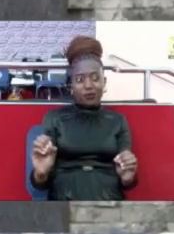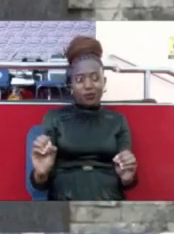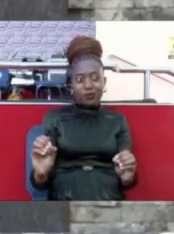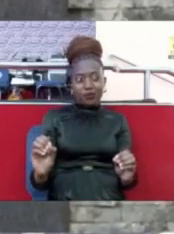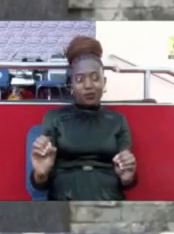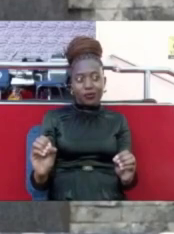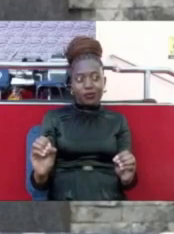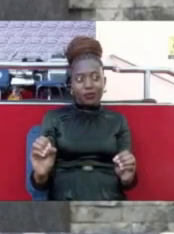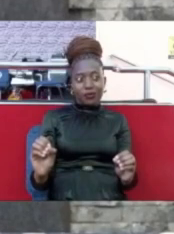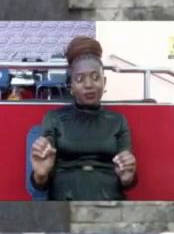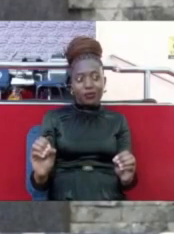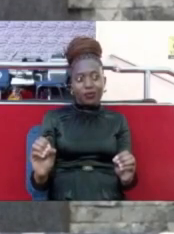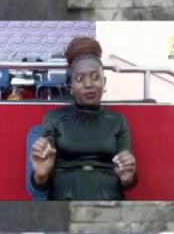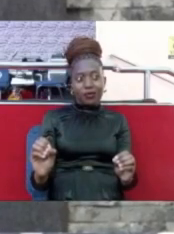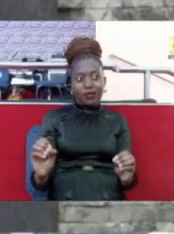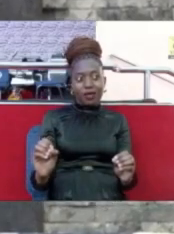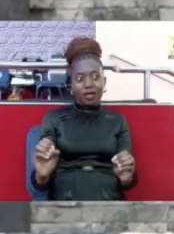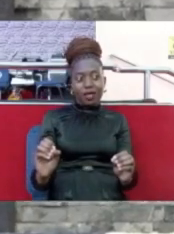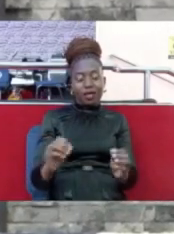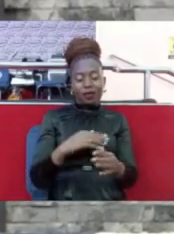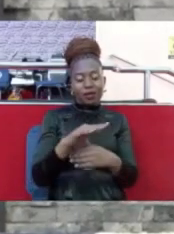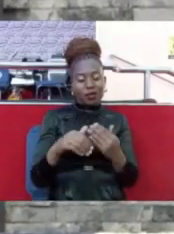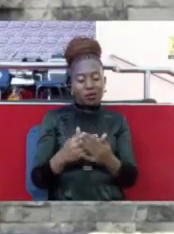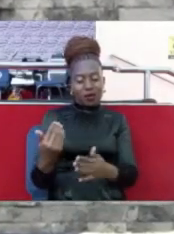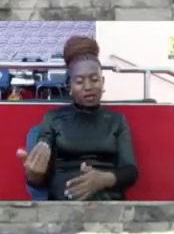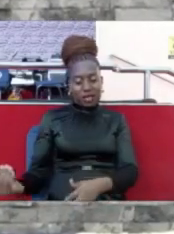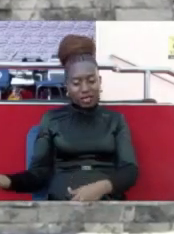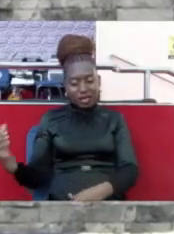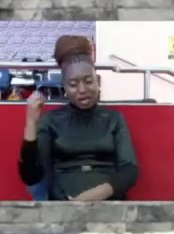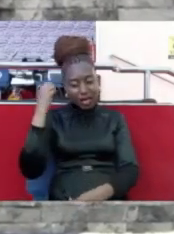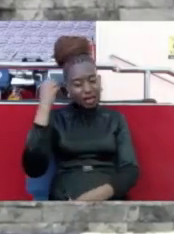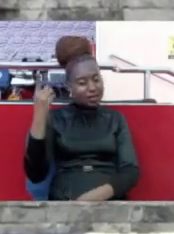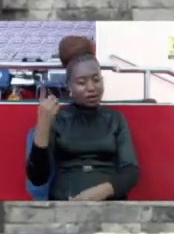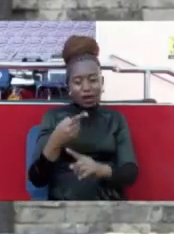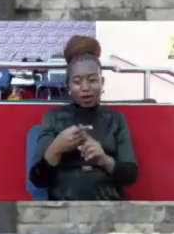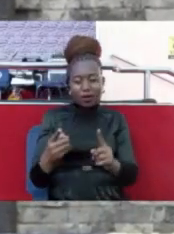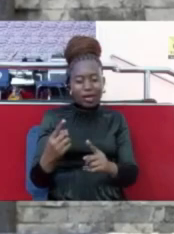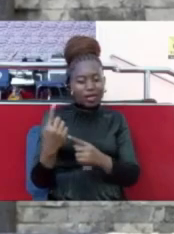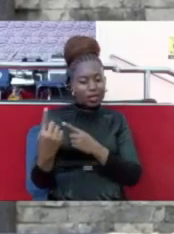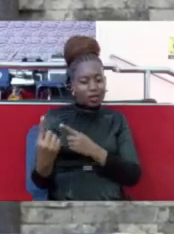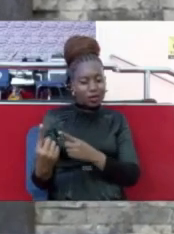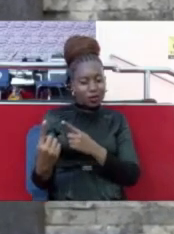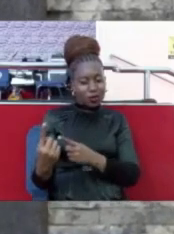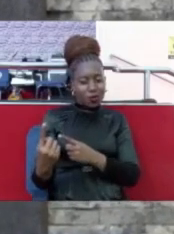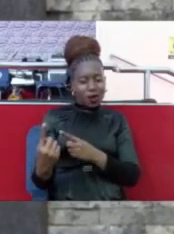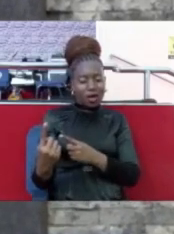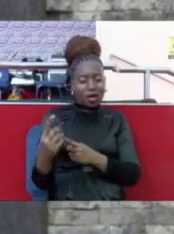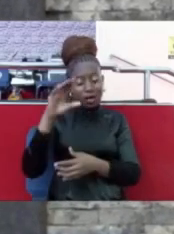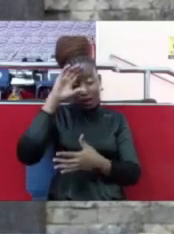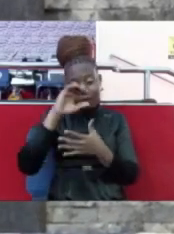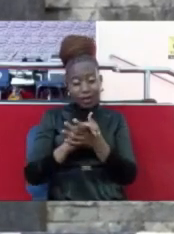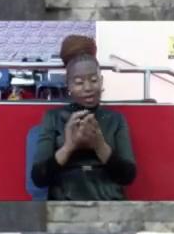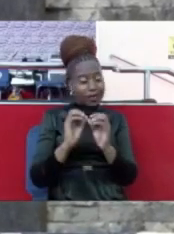It was hot to everybody else, but he, at his young age, thought that he could touch it. Now,